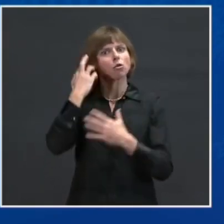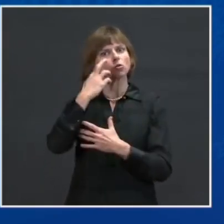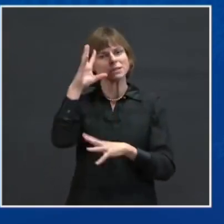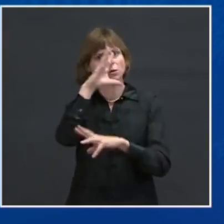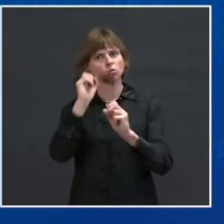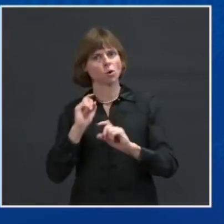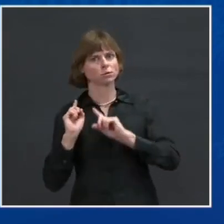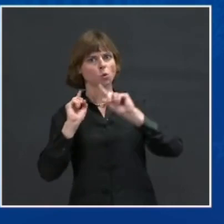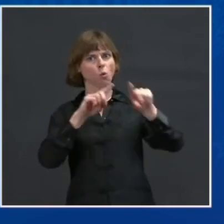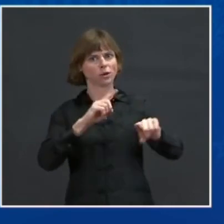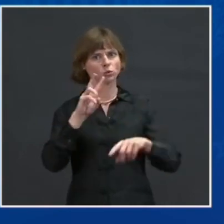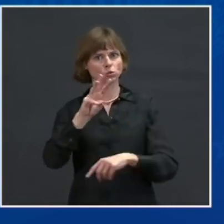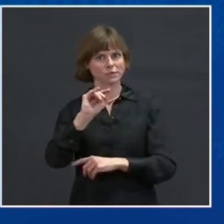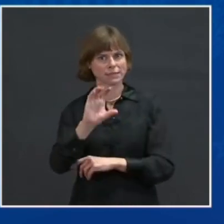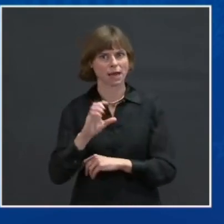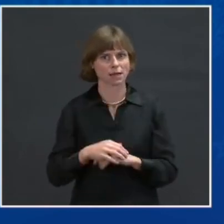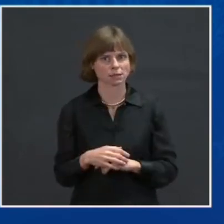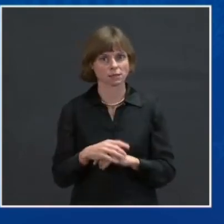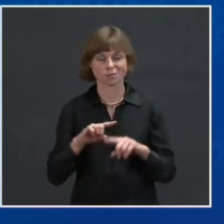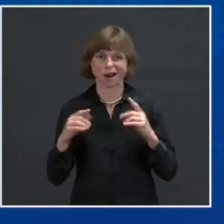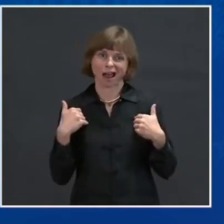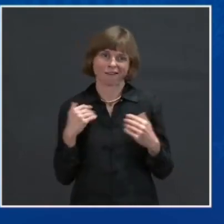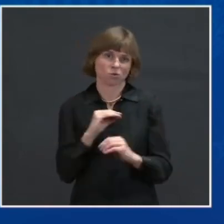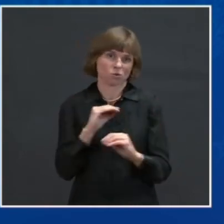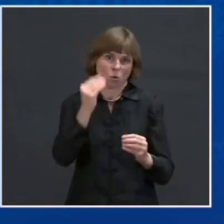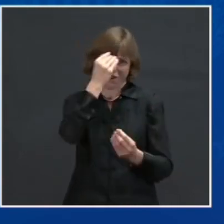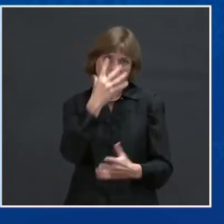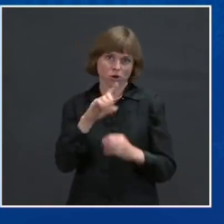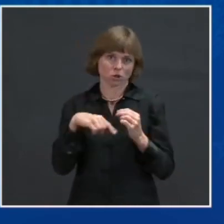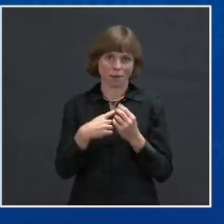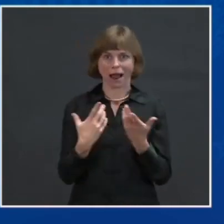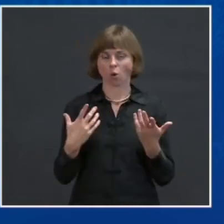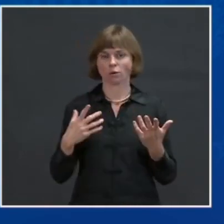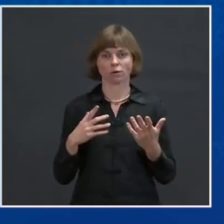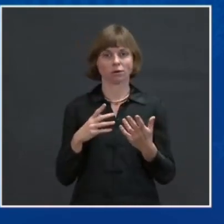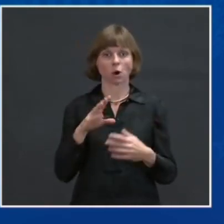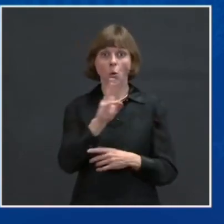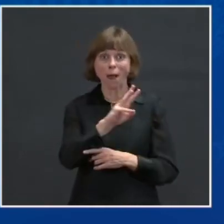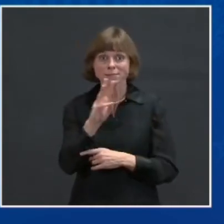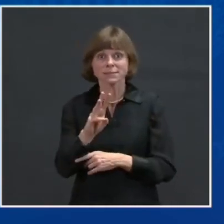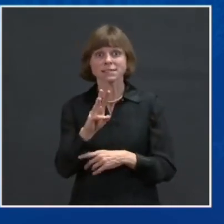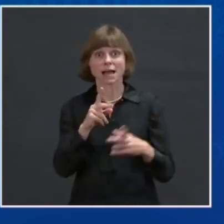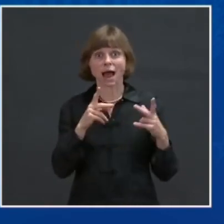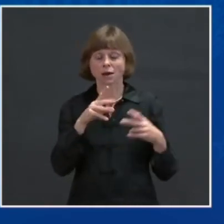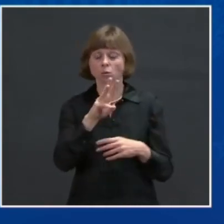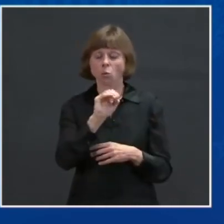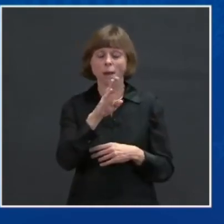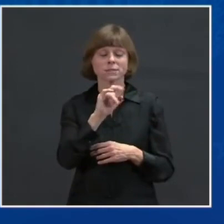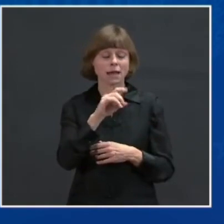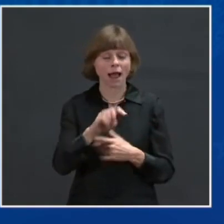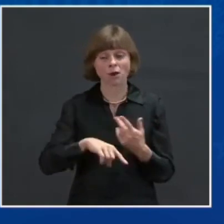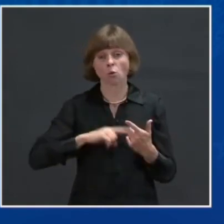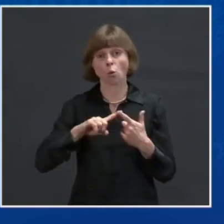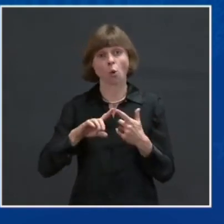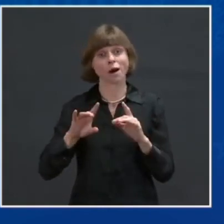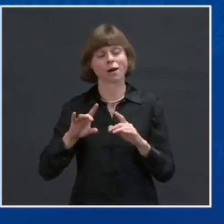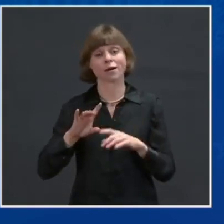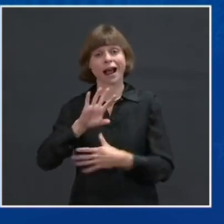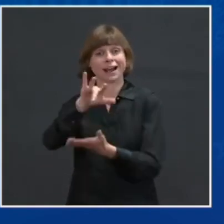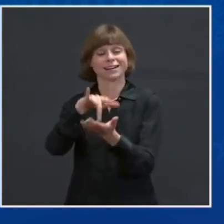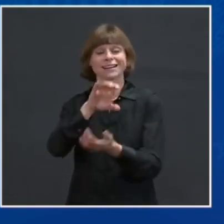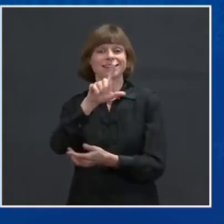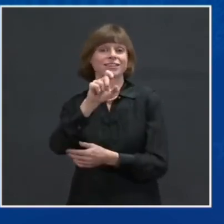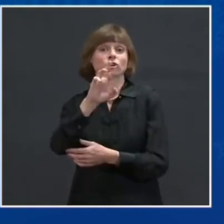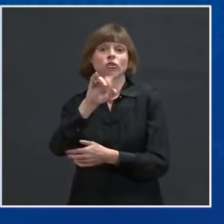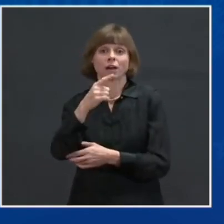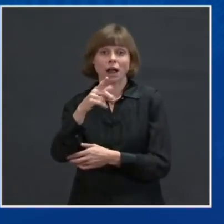to Wisconsin, but I don't have any update for you on a clearinghouse or a website. So it sounds like that's only still under consideration. Is that something that's really not in the works